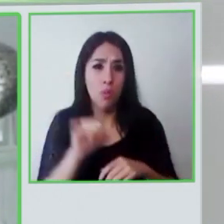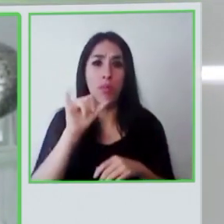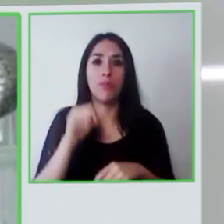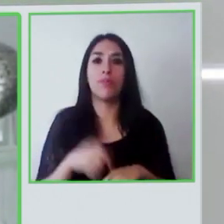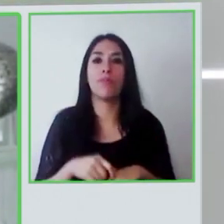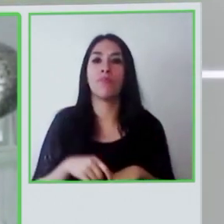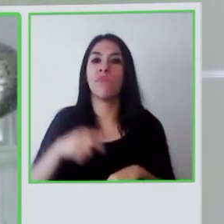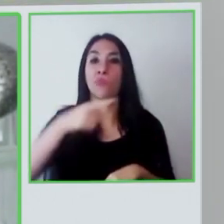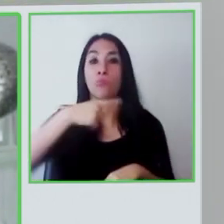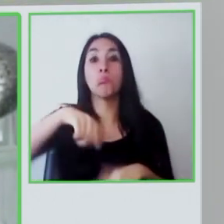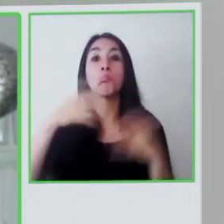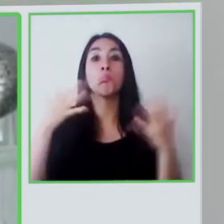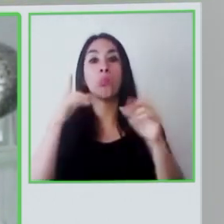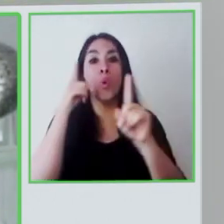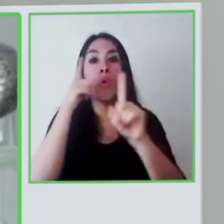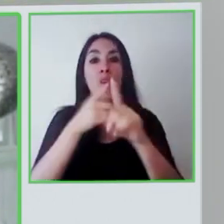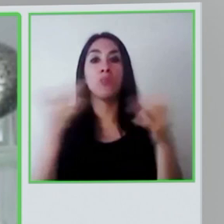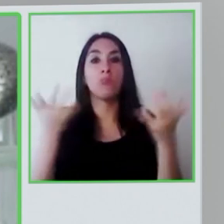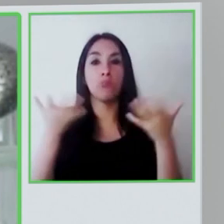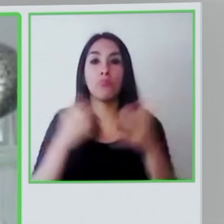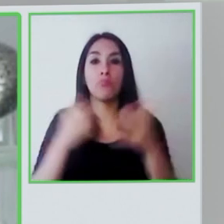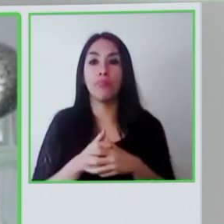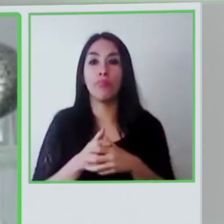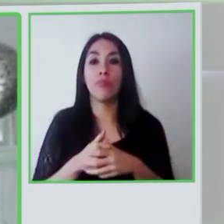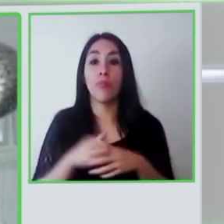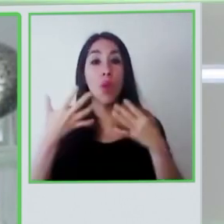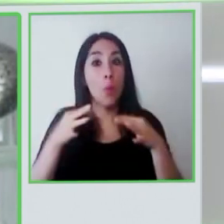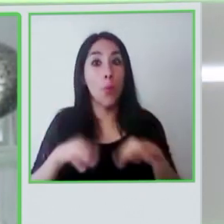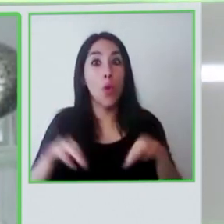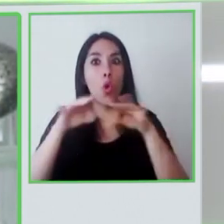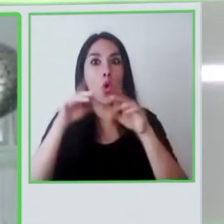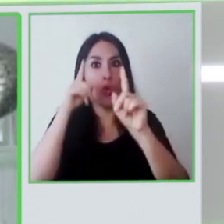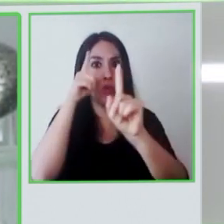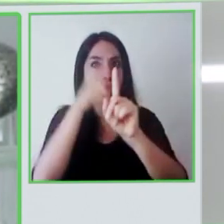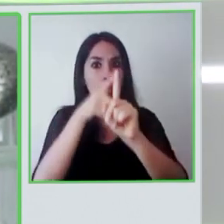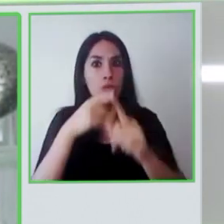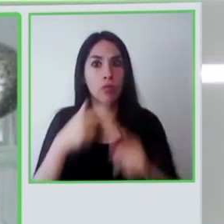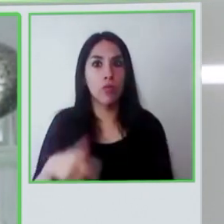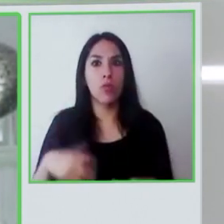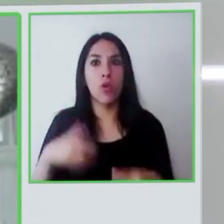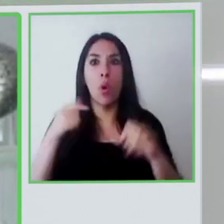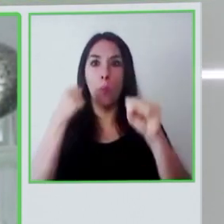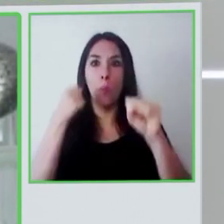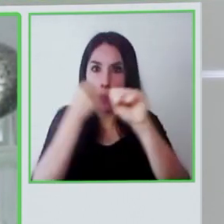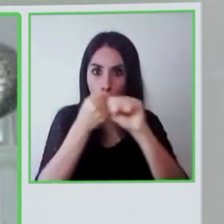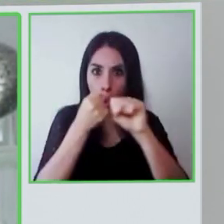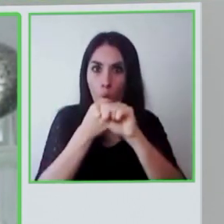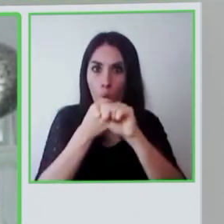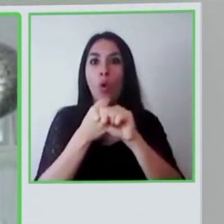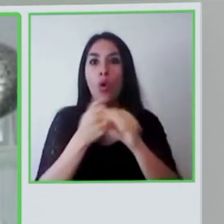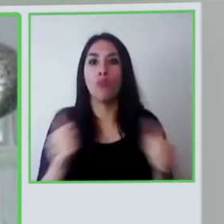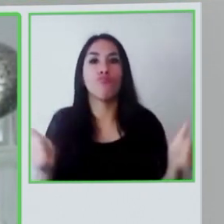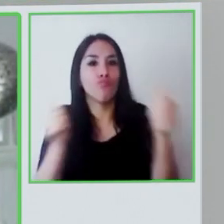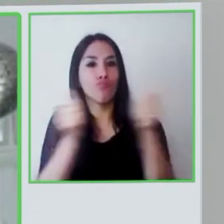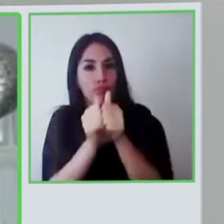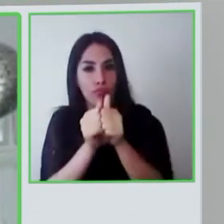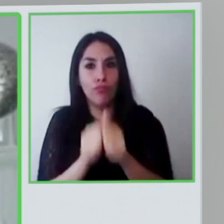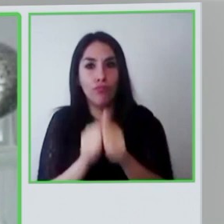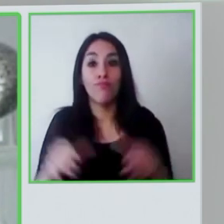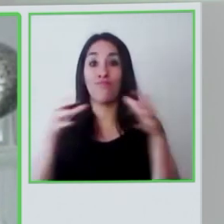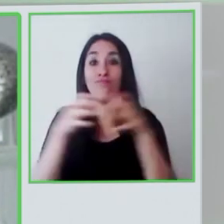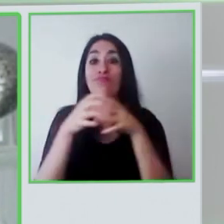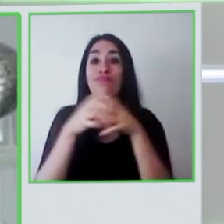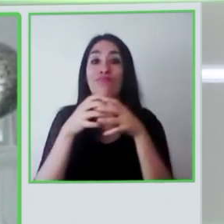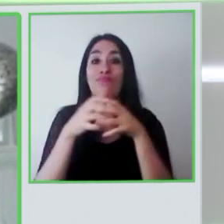is to create confidence from within into support organizations so they can establish